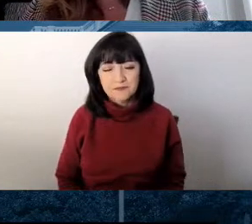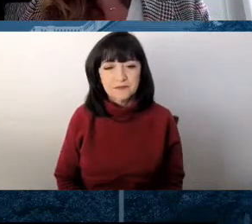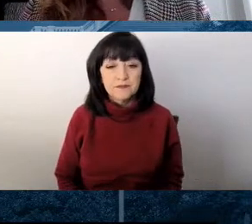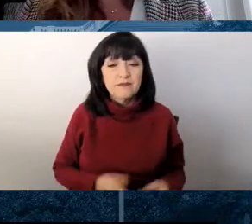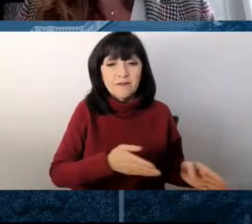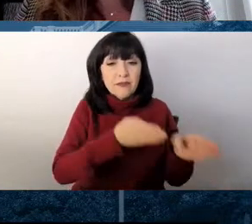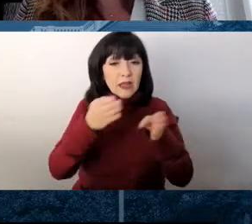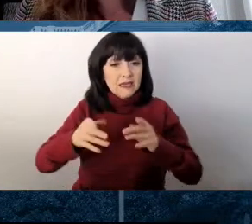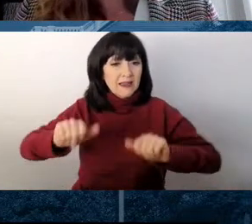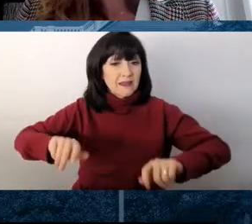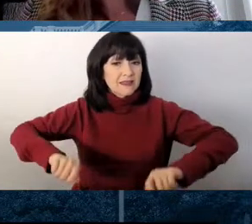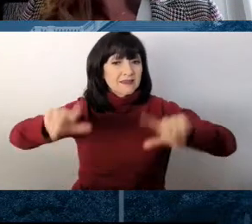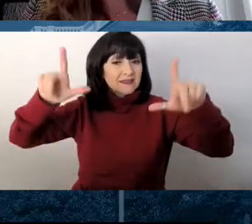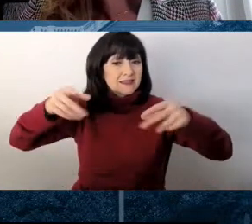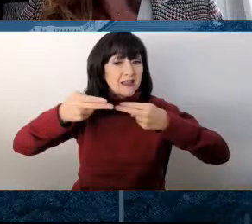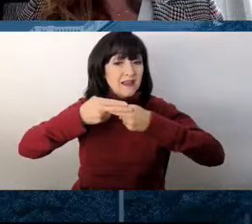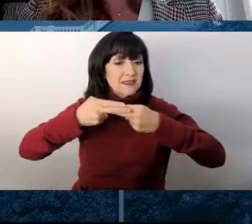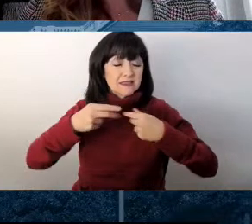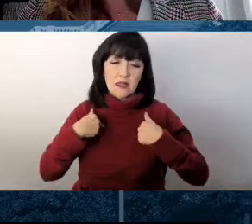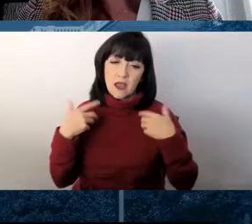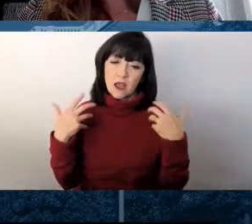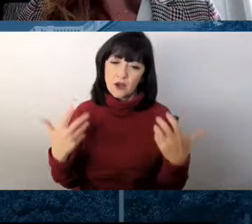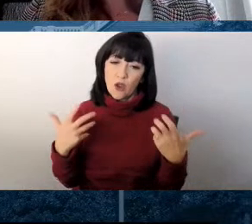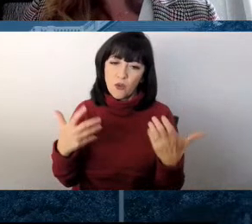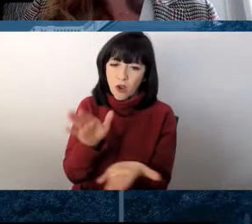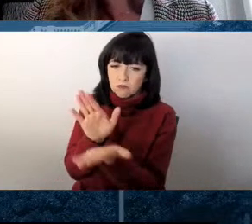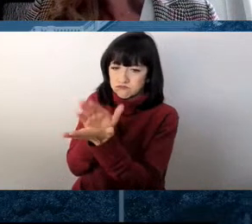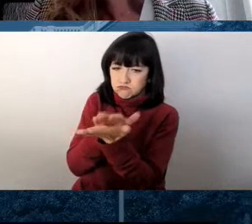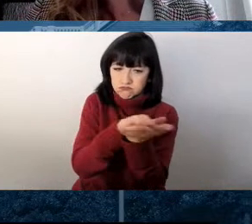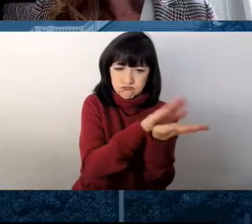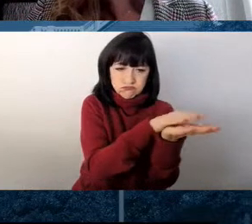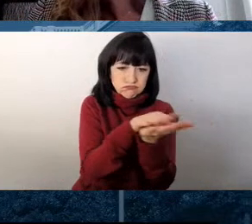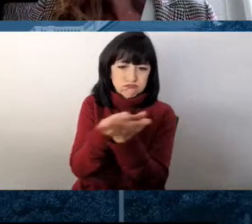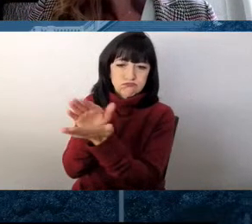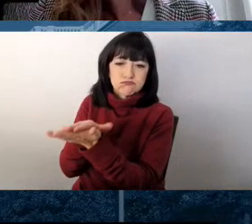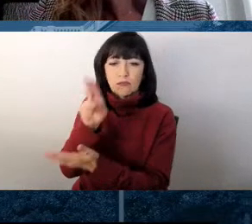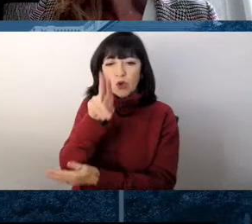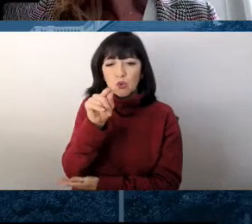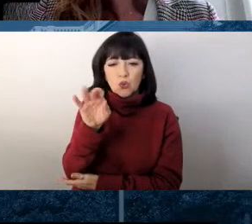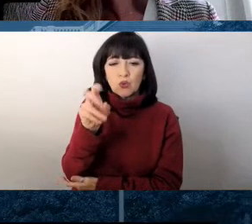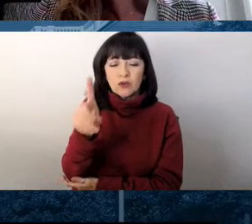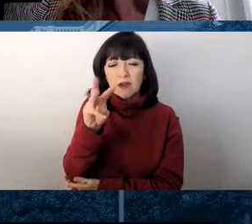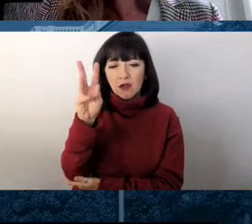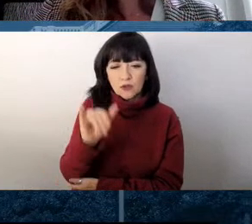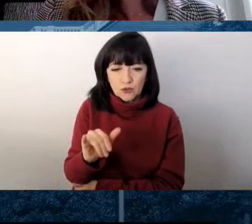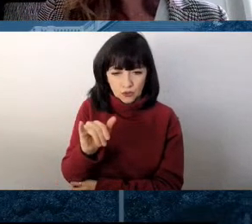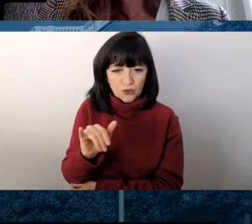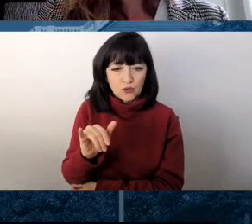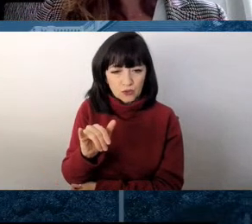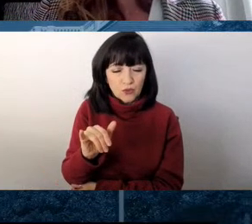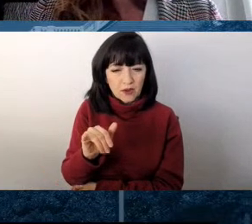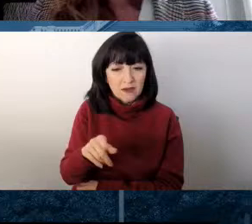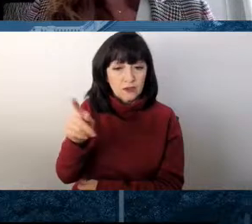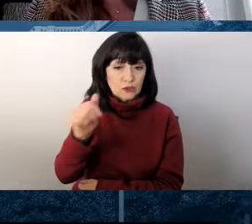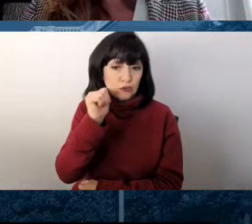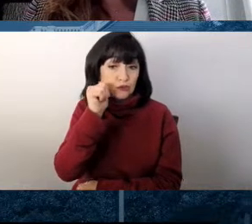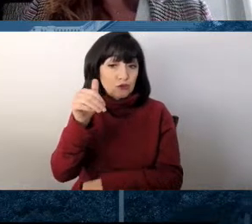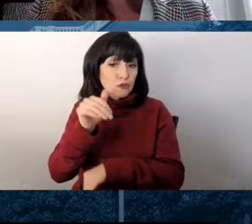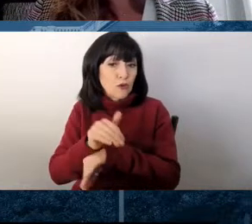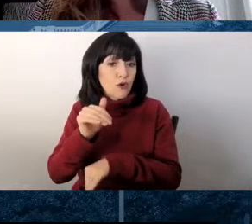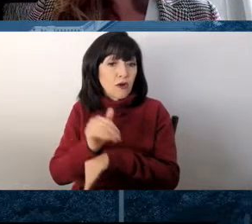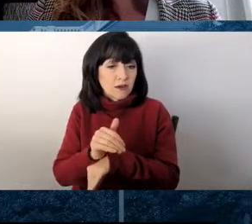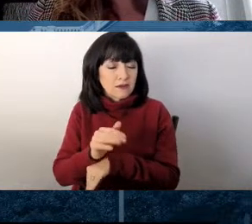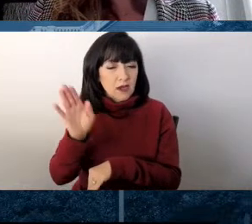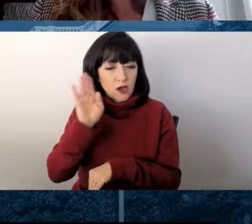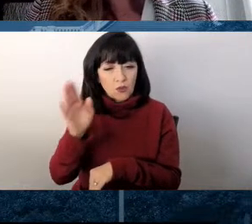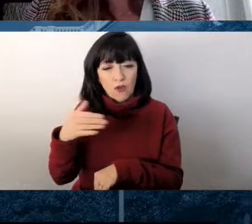to give a big shout out to the United Way and other partners for hosting a town hall style call tomorrow evening at 6 p.m.